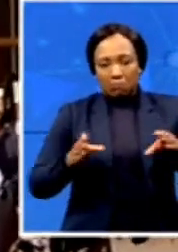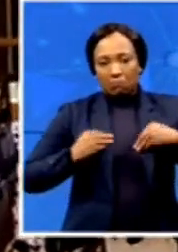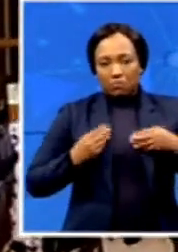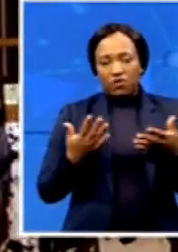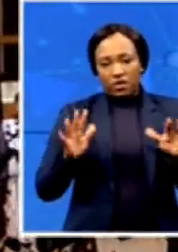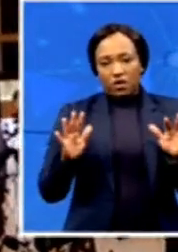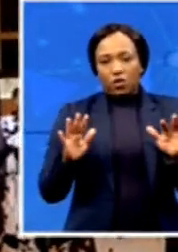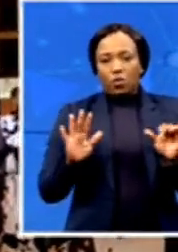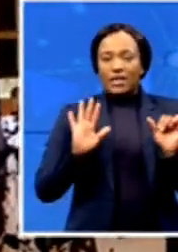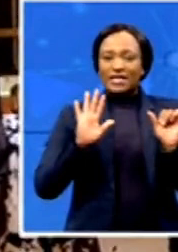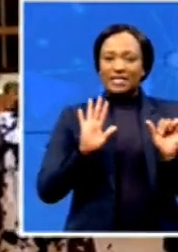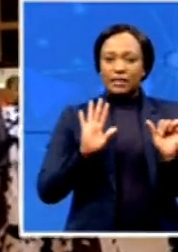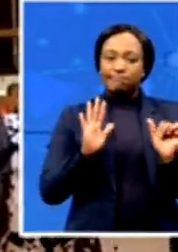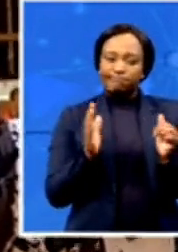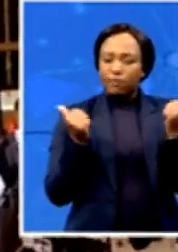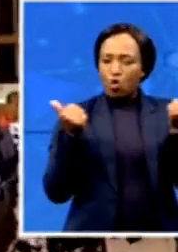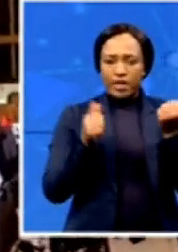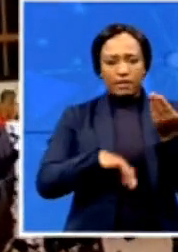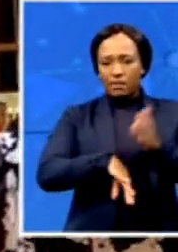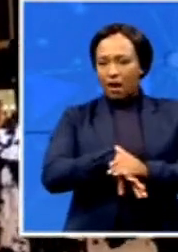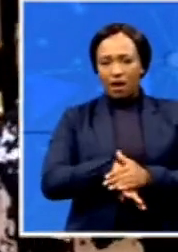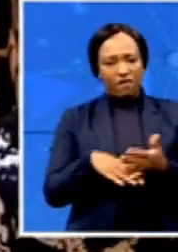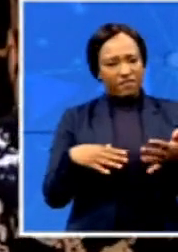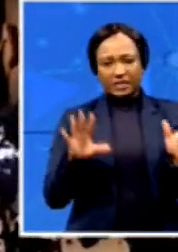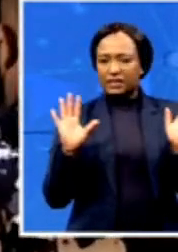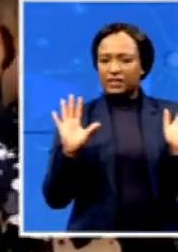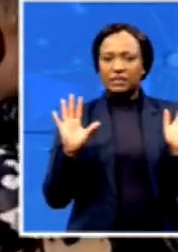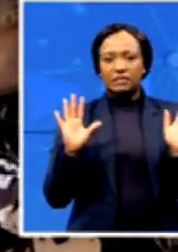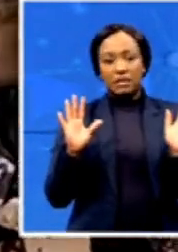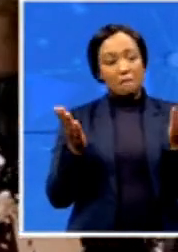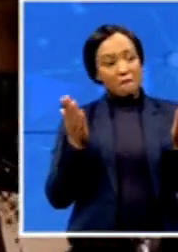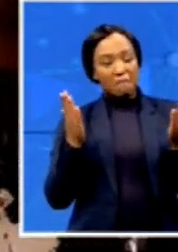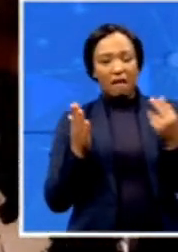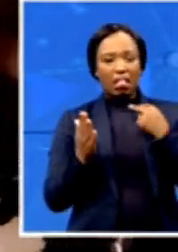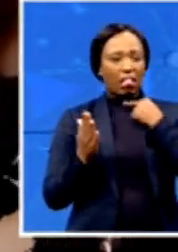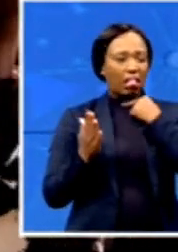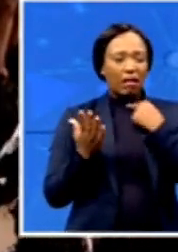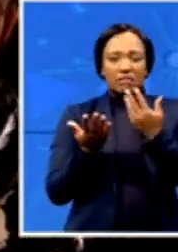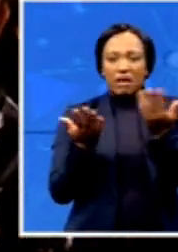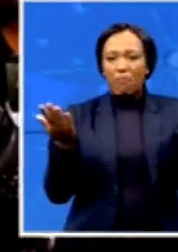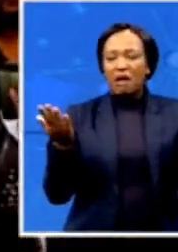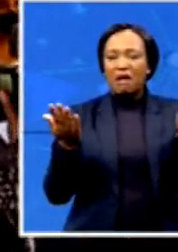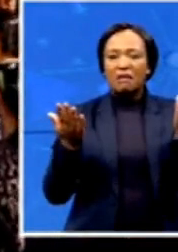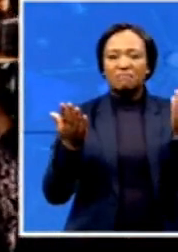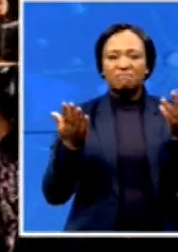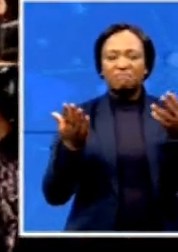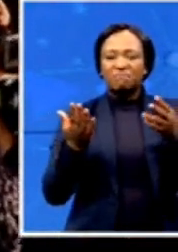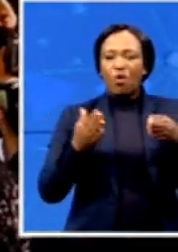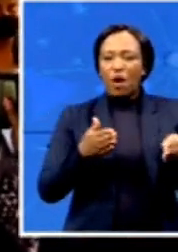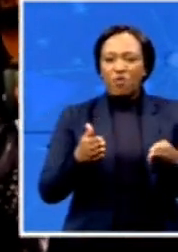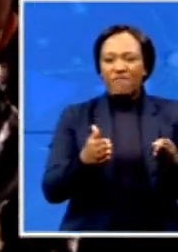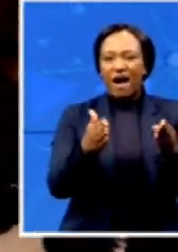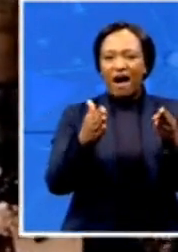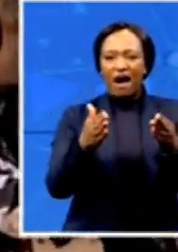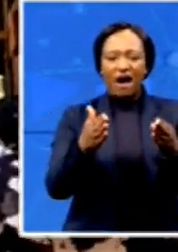already dead. They could be stuck somewhere in some of the debris or the rivers just across the Inanda area,